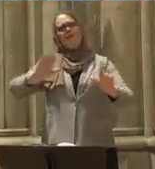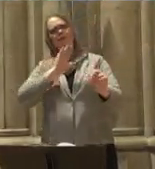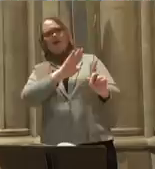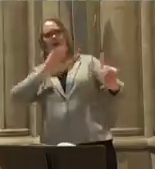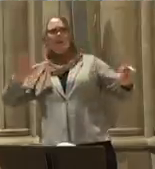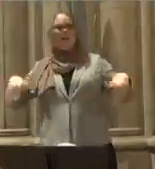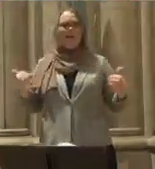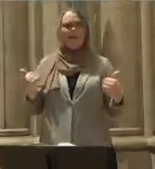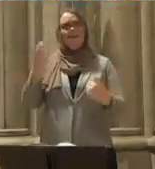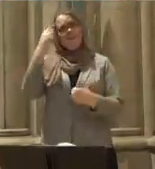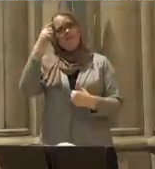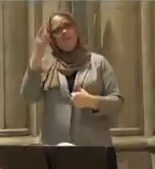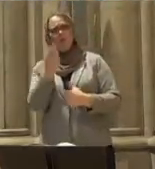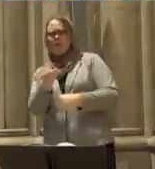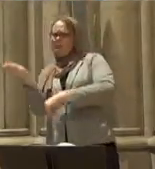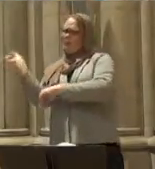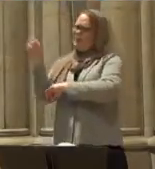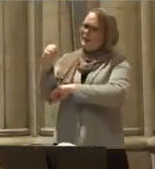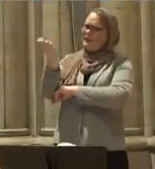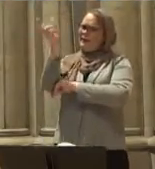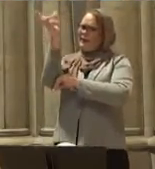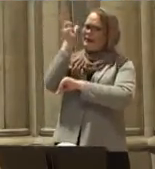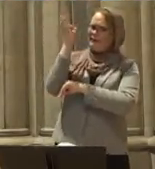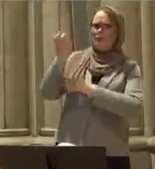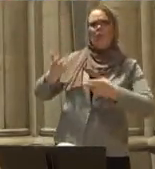the way of freedom and life.